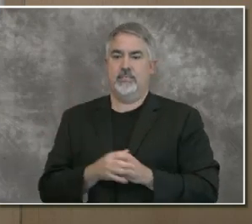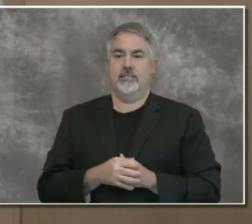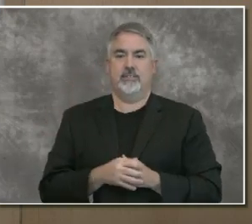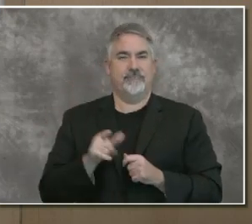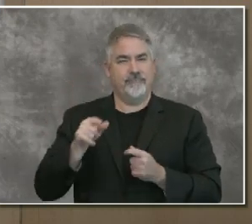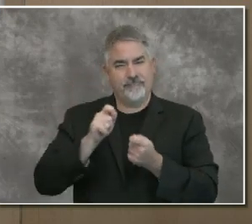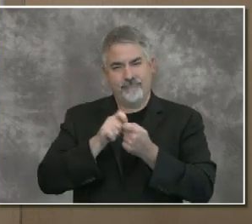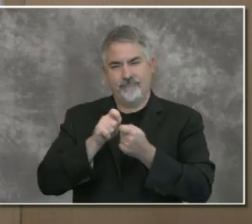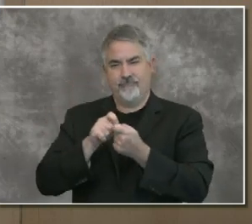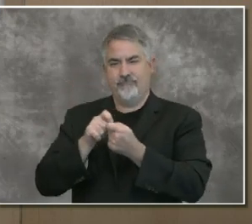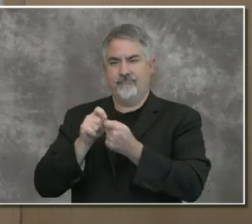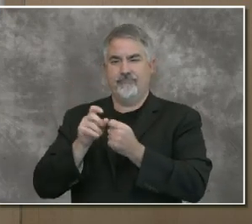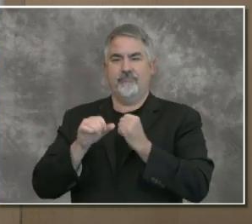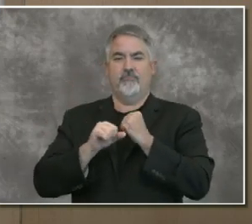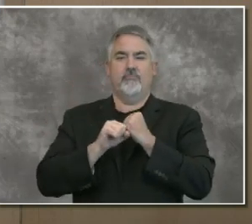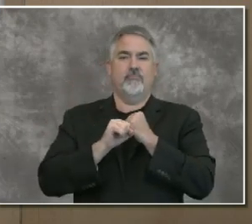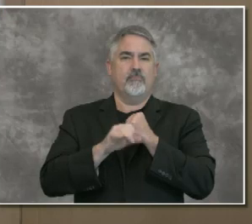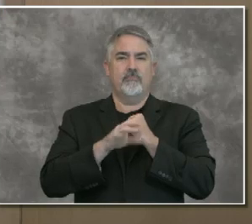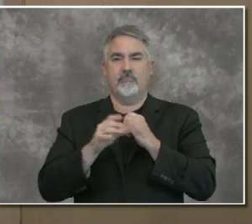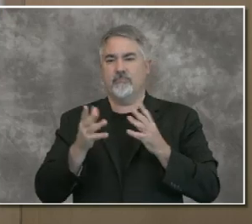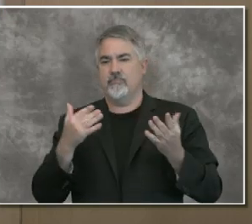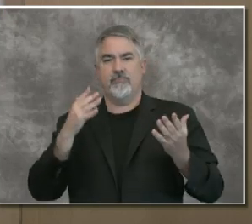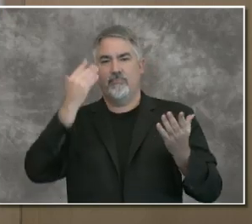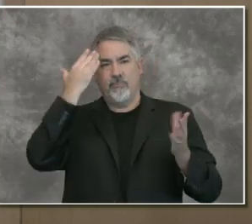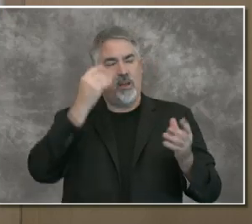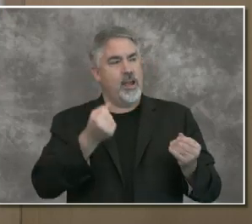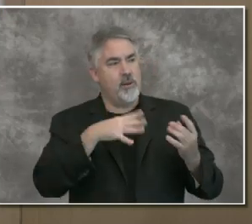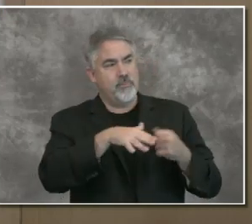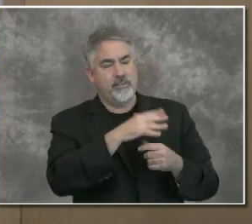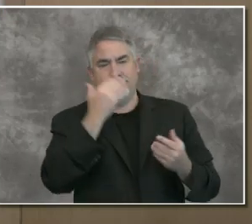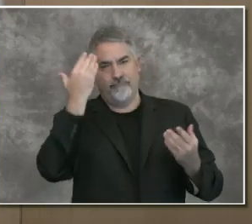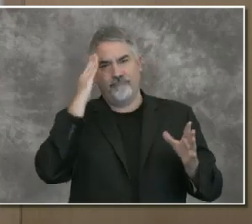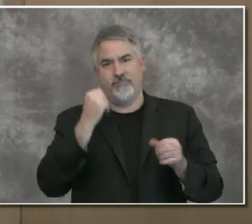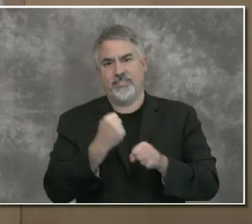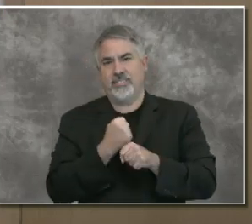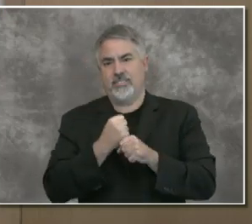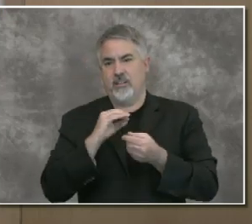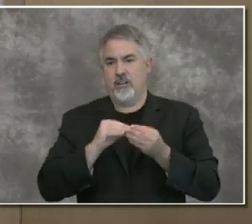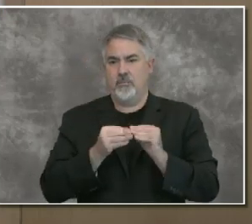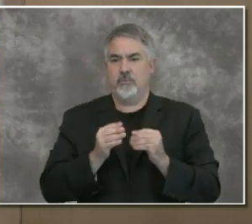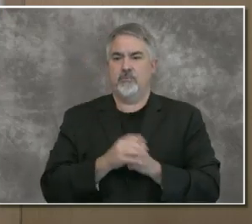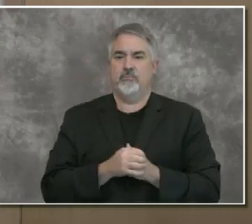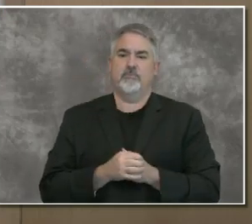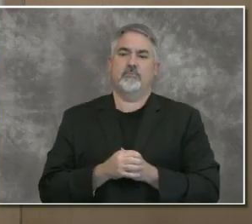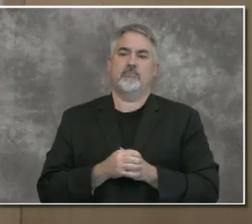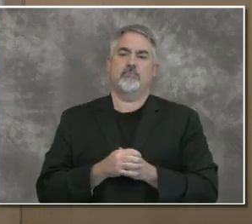for commercial laboratories at this time, but that information will be included on our website at the end